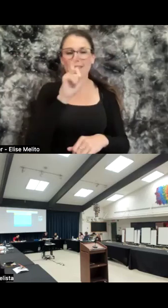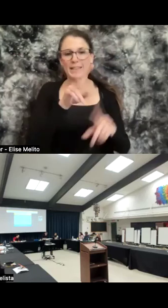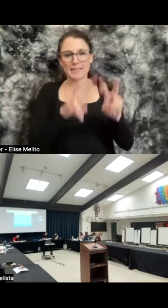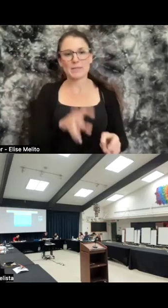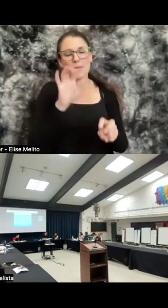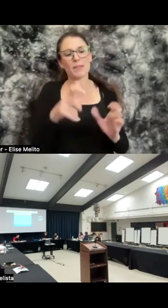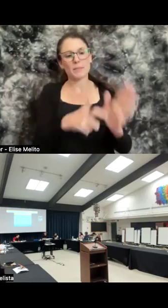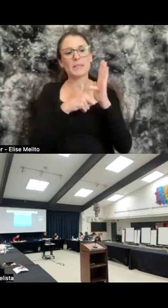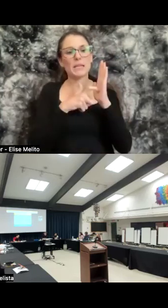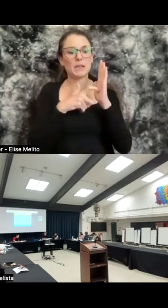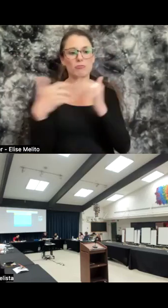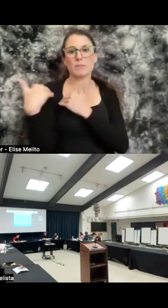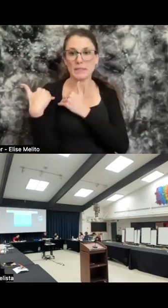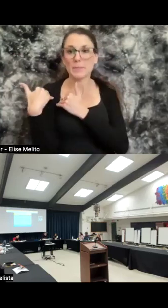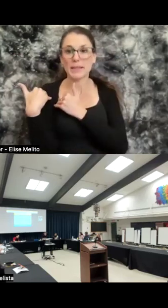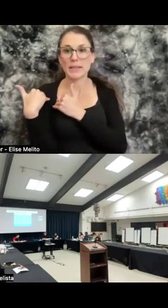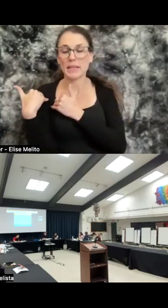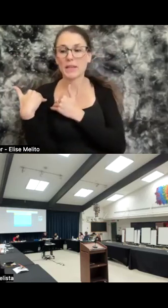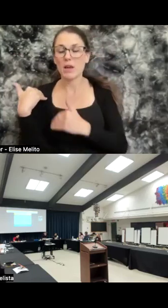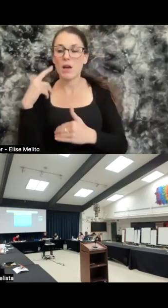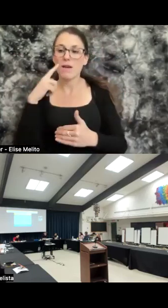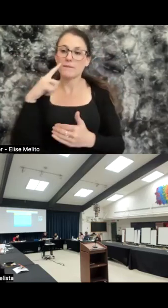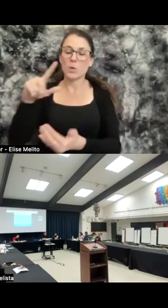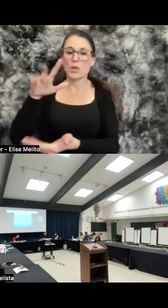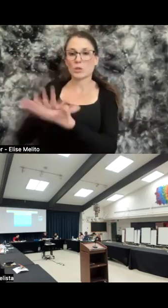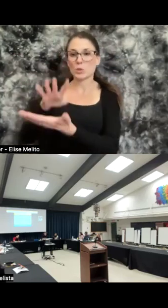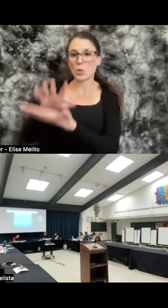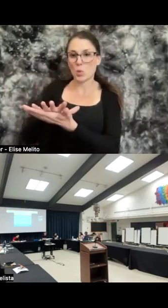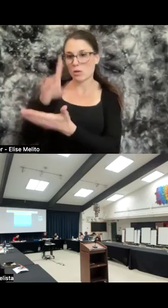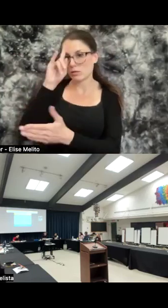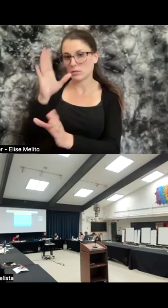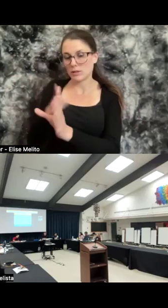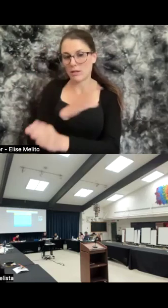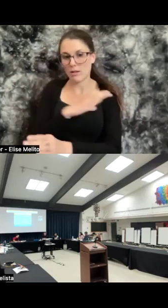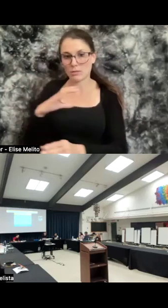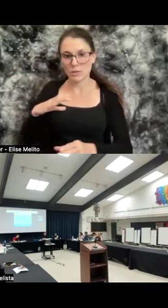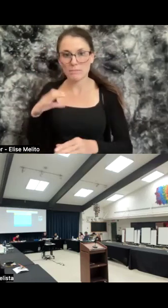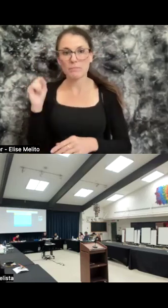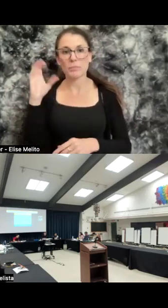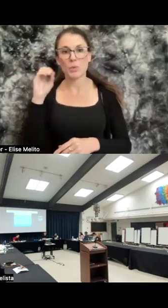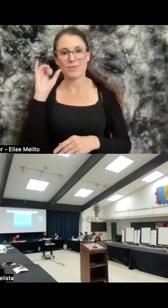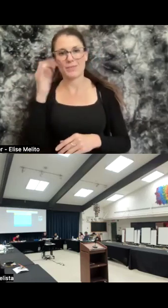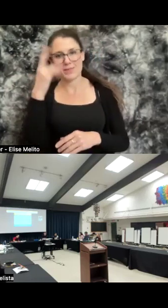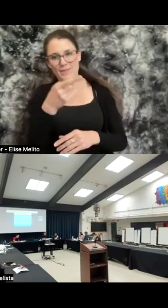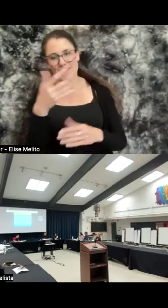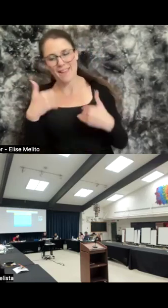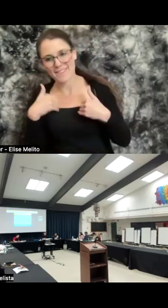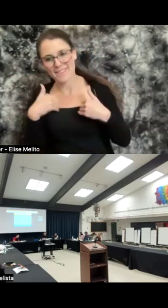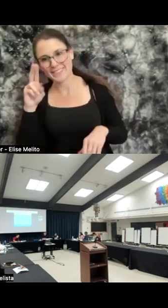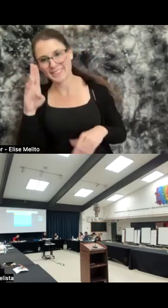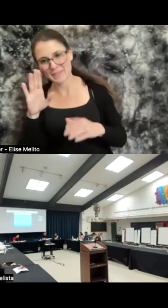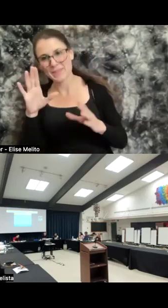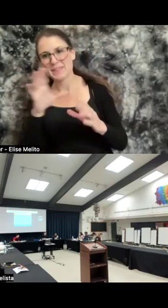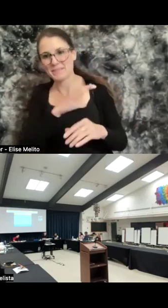kind of responsibility of the school site council, and hence the now subcommittee is tasked